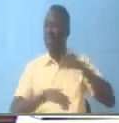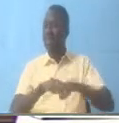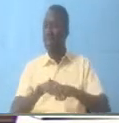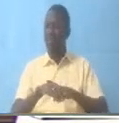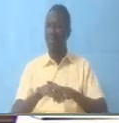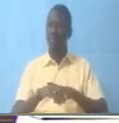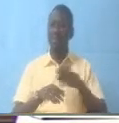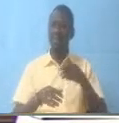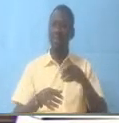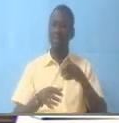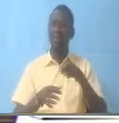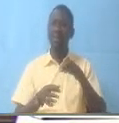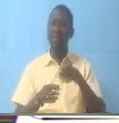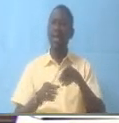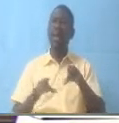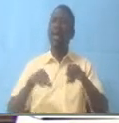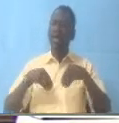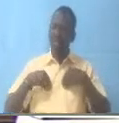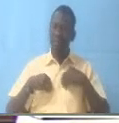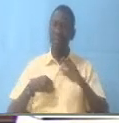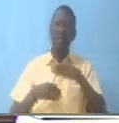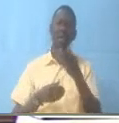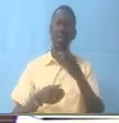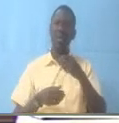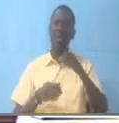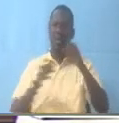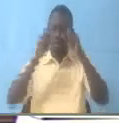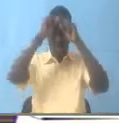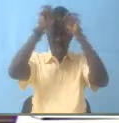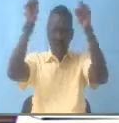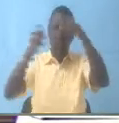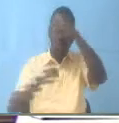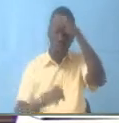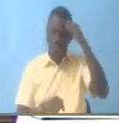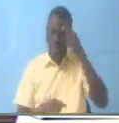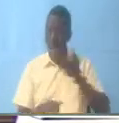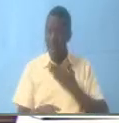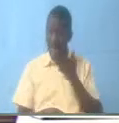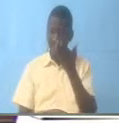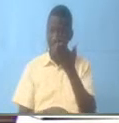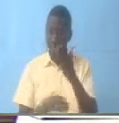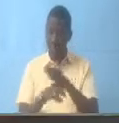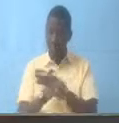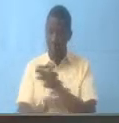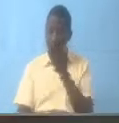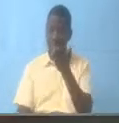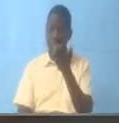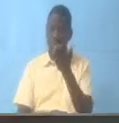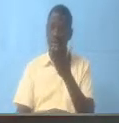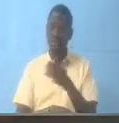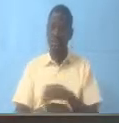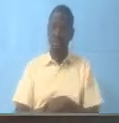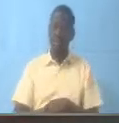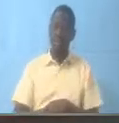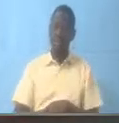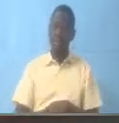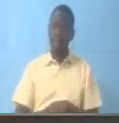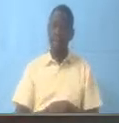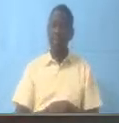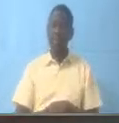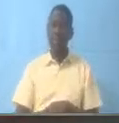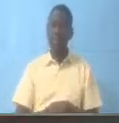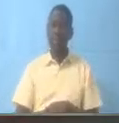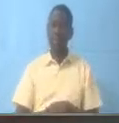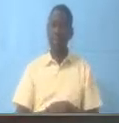up any position in government? ndax am na benn liggéey place boo xam ne nag jox nañ la ko ci nguur gi? Not